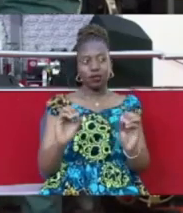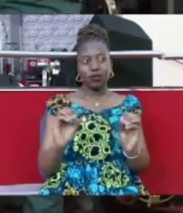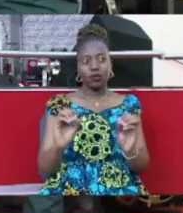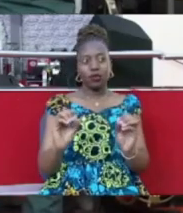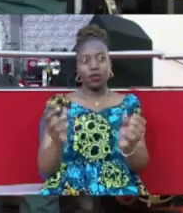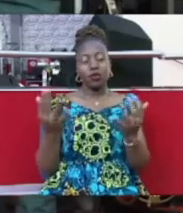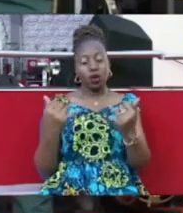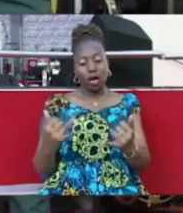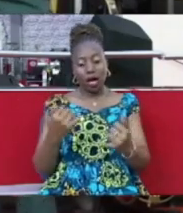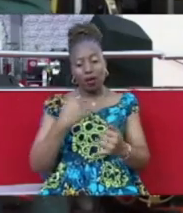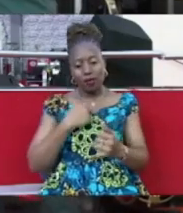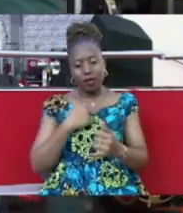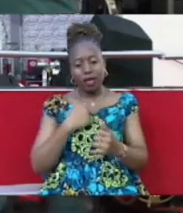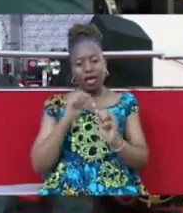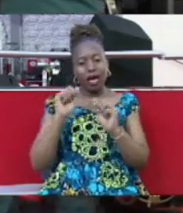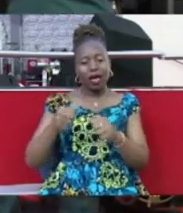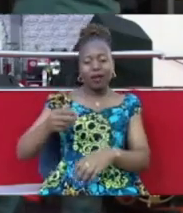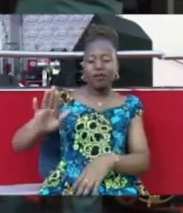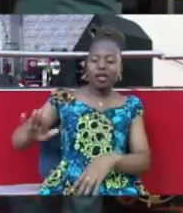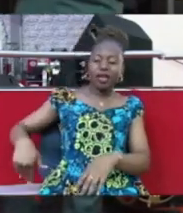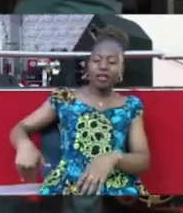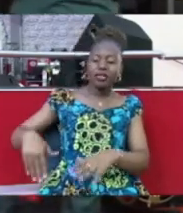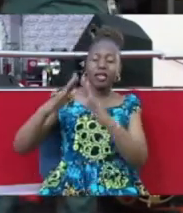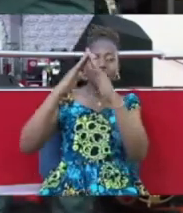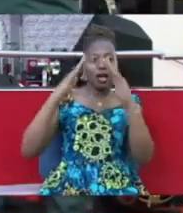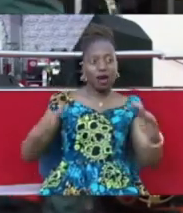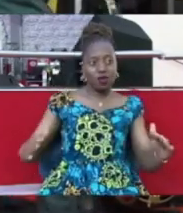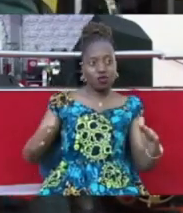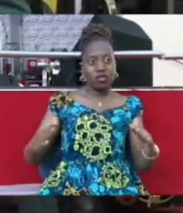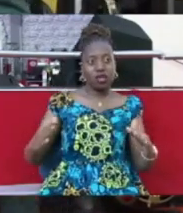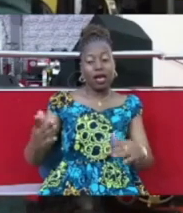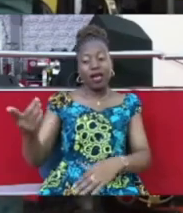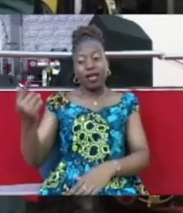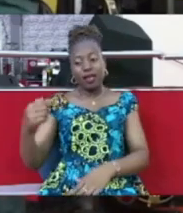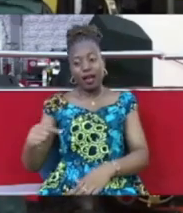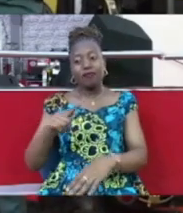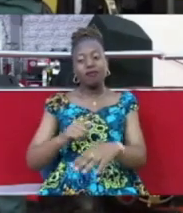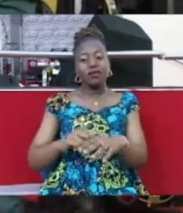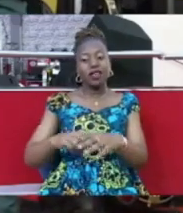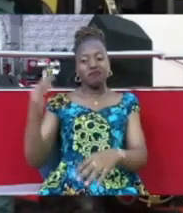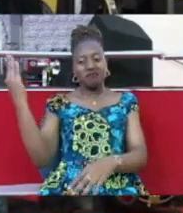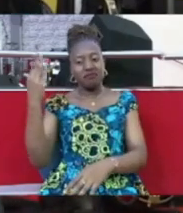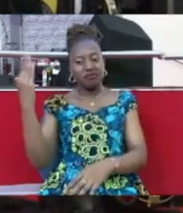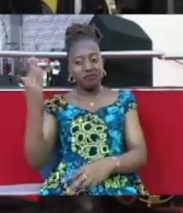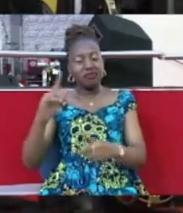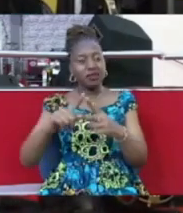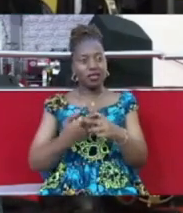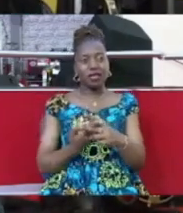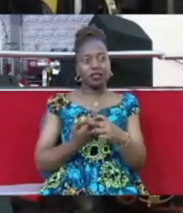Therefore, I can be late in my house and come when the word is just about to